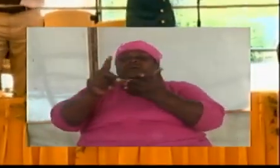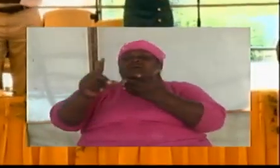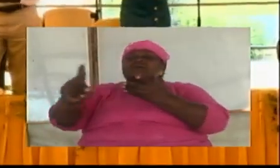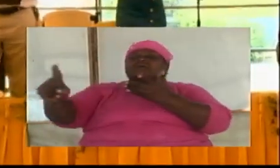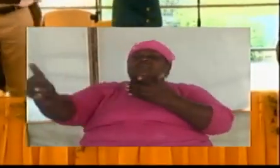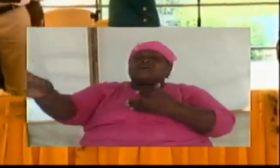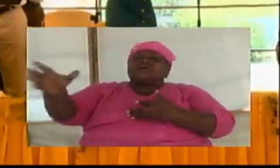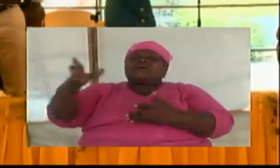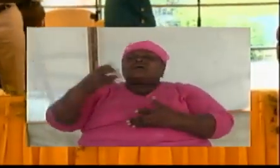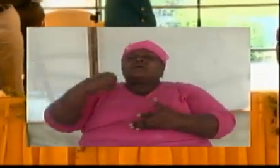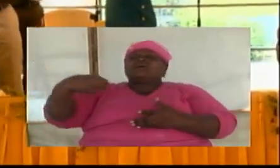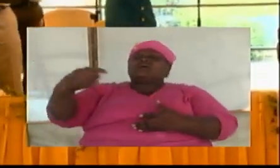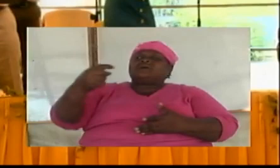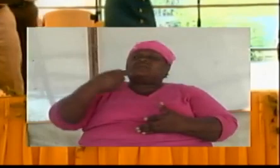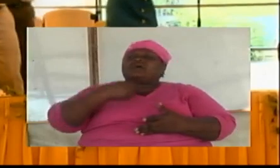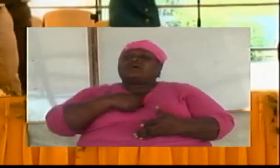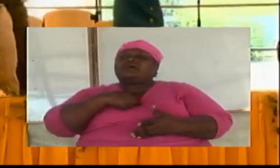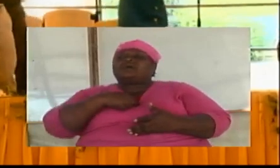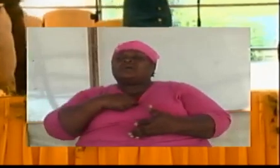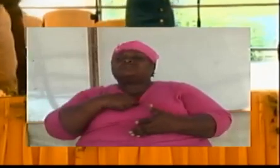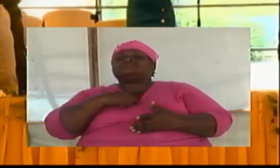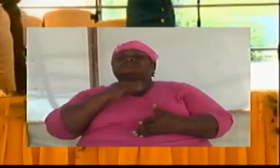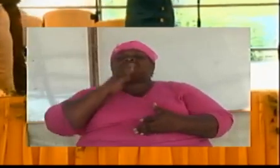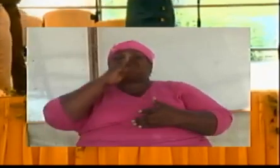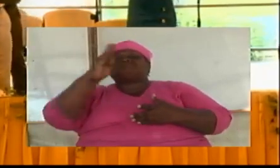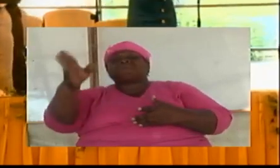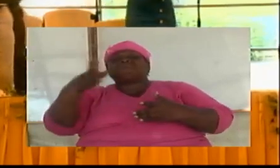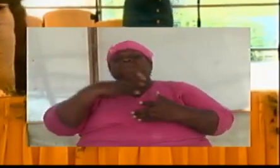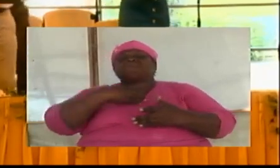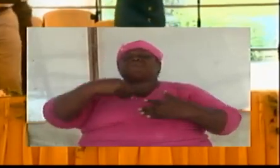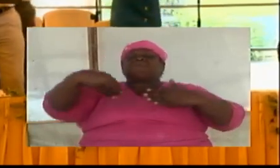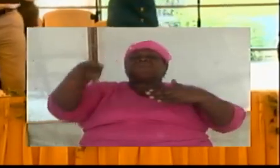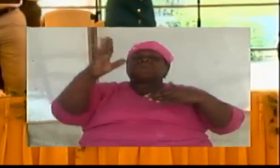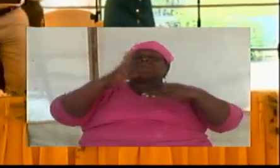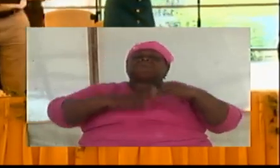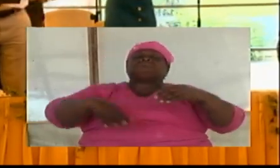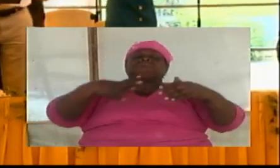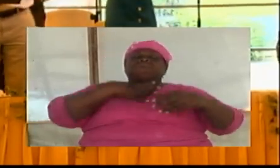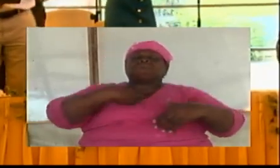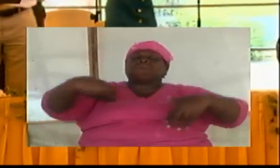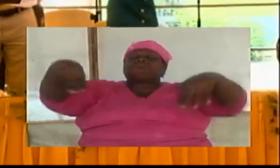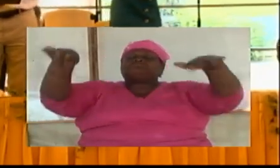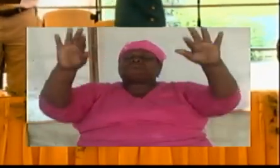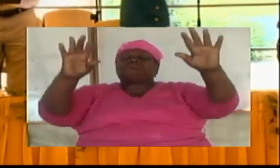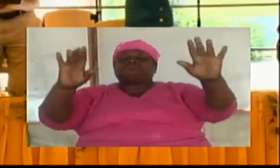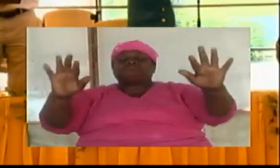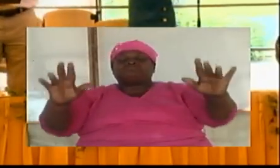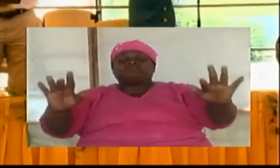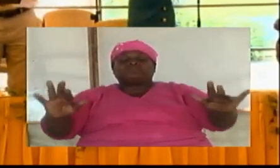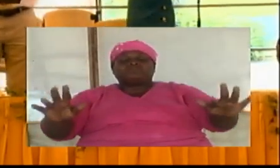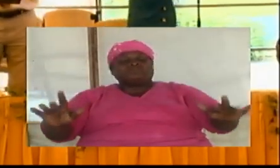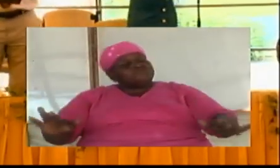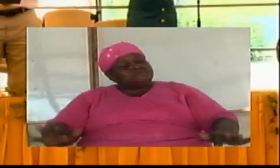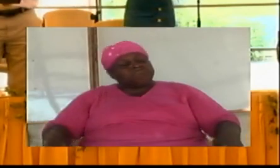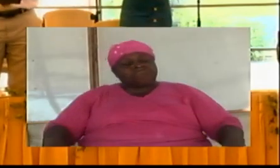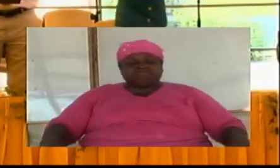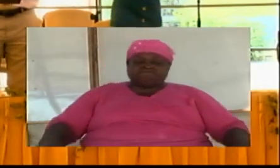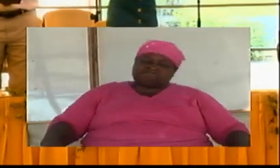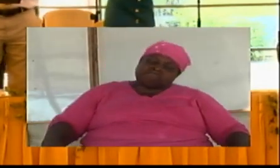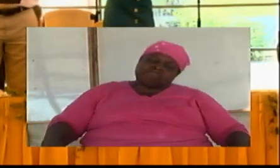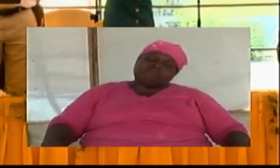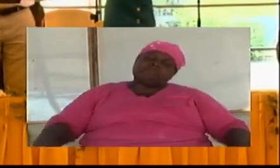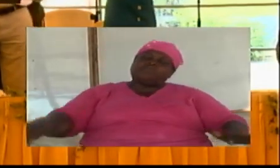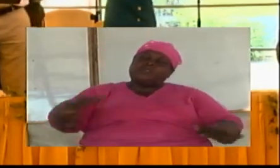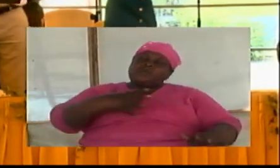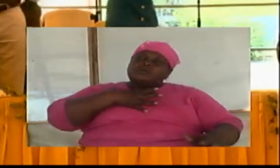divine. I shall be. And I shall be whiter than snow. Whiter than